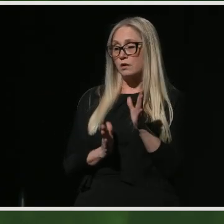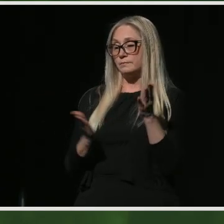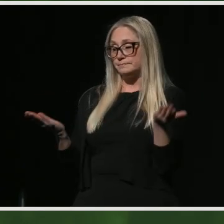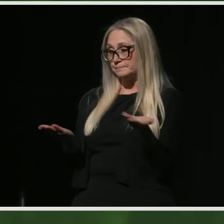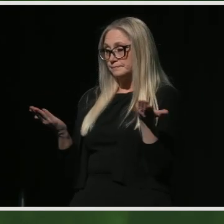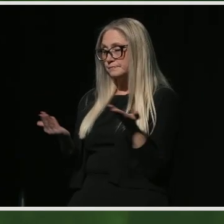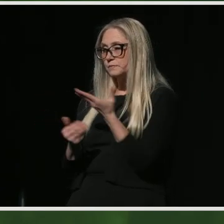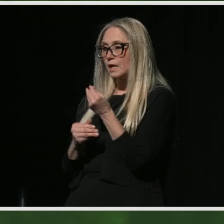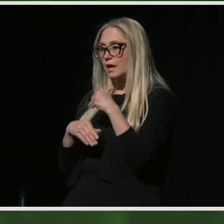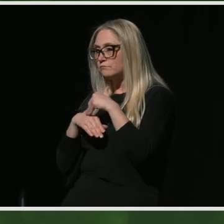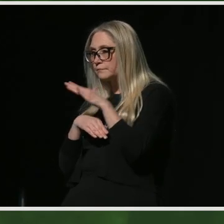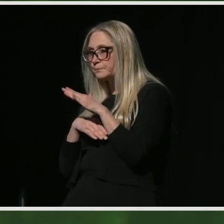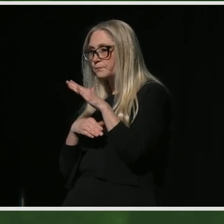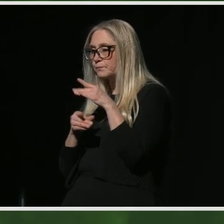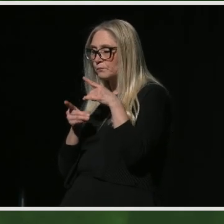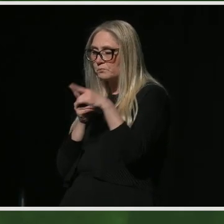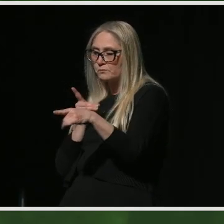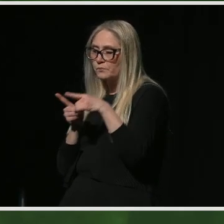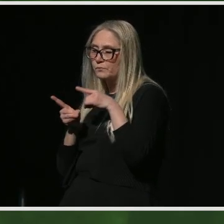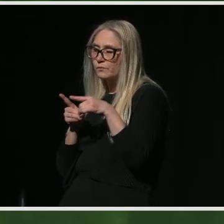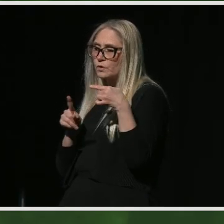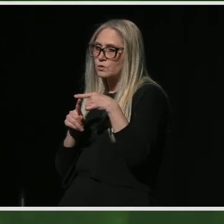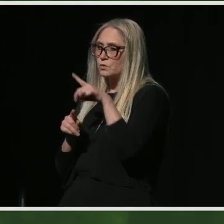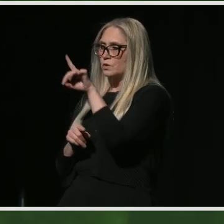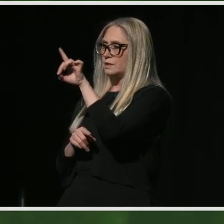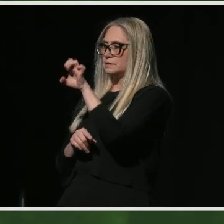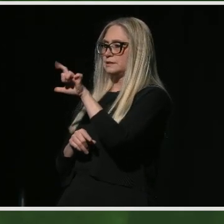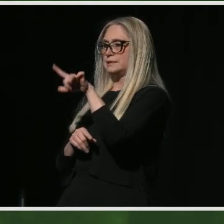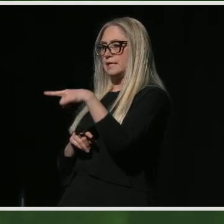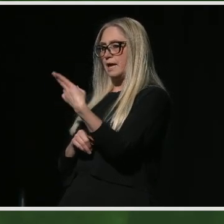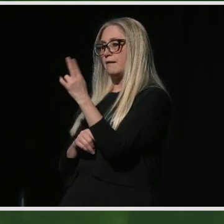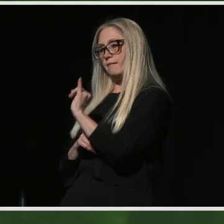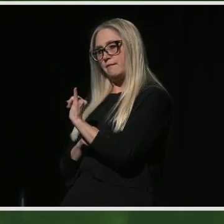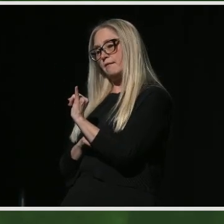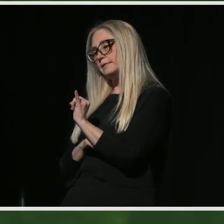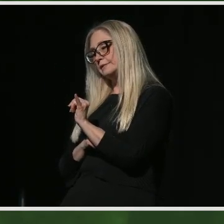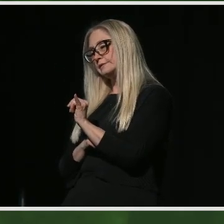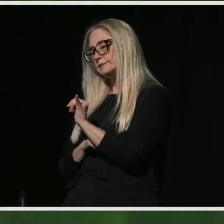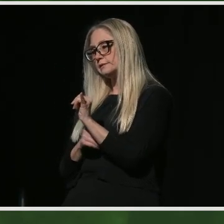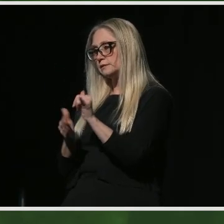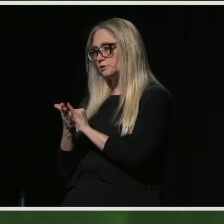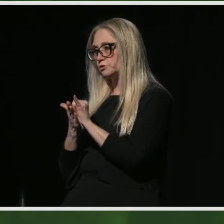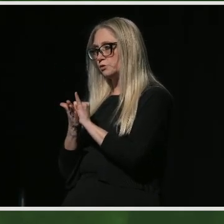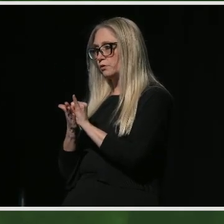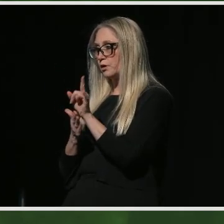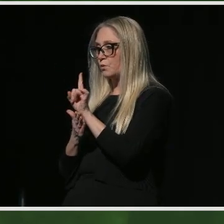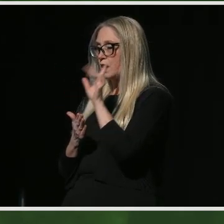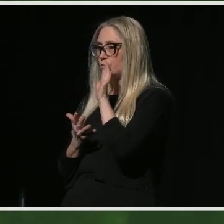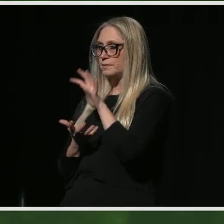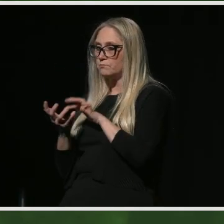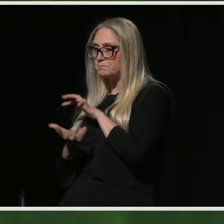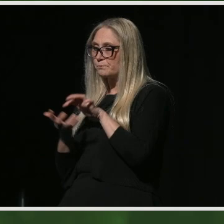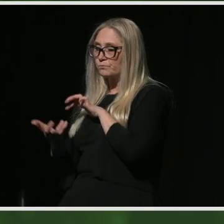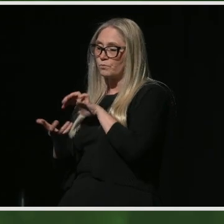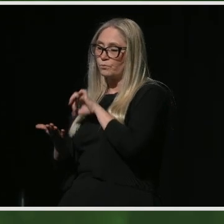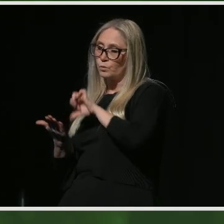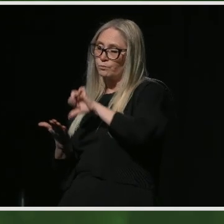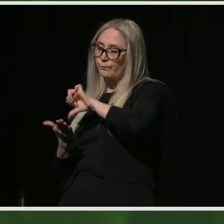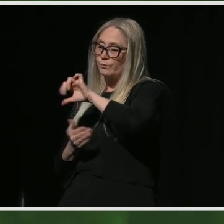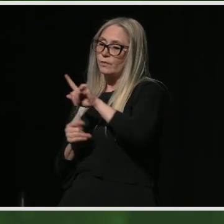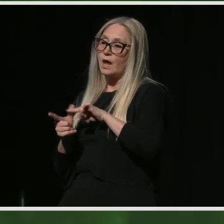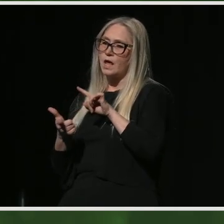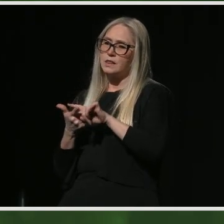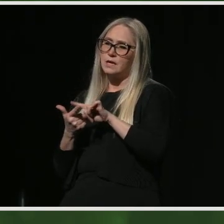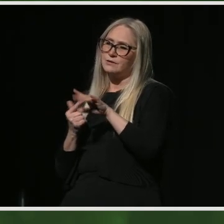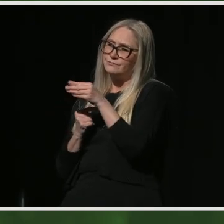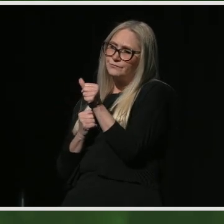shipped just a small distance to Delhi, New York, where it's whipped into whipped cream. From there, about a couple hundred miles